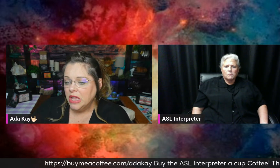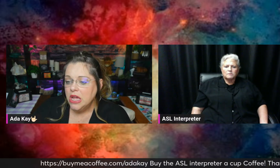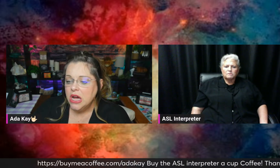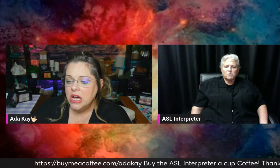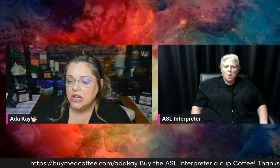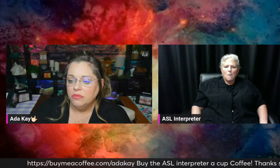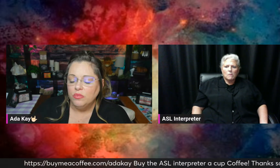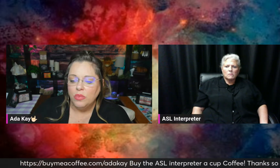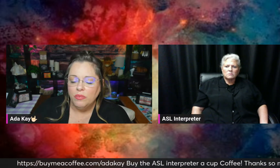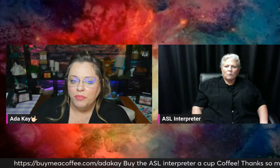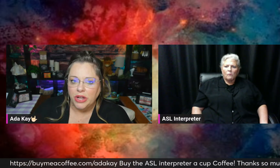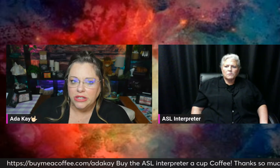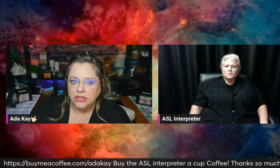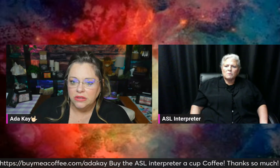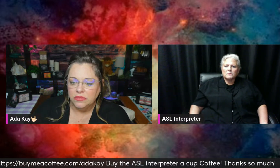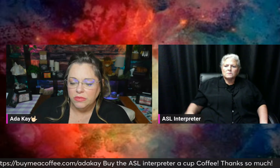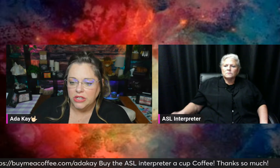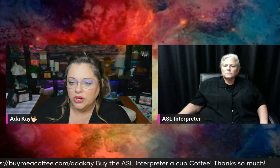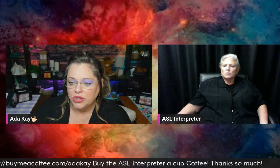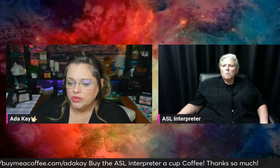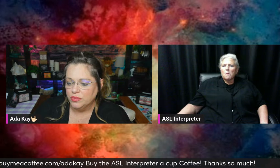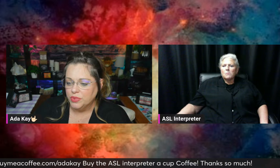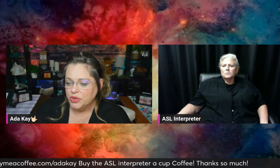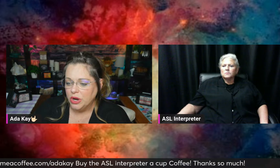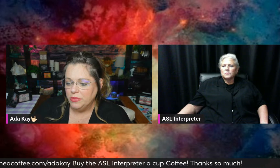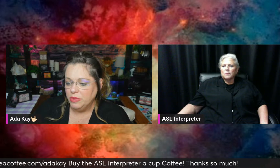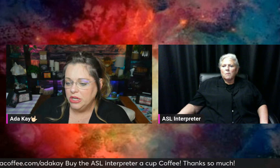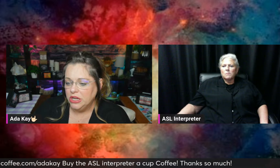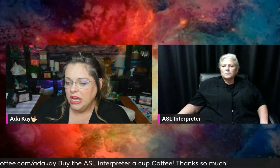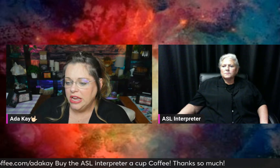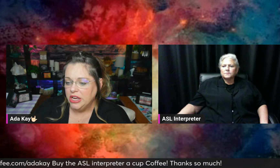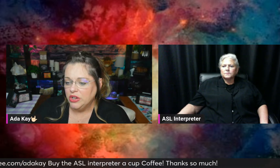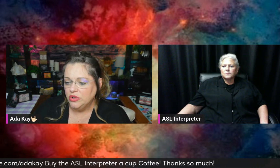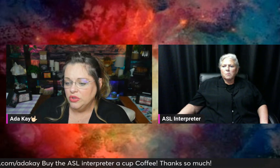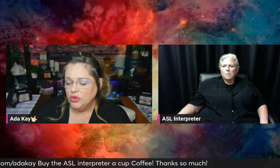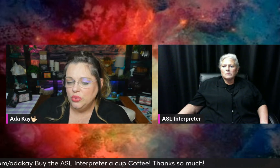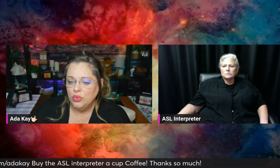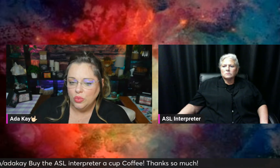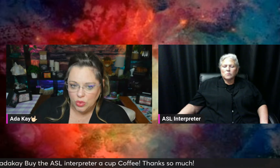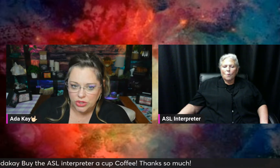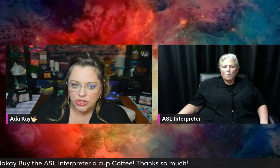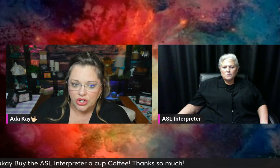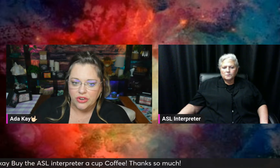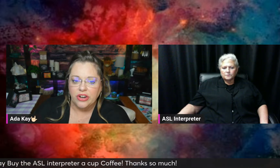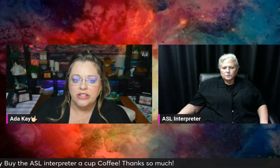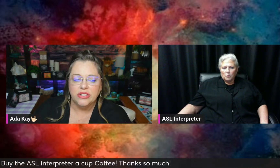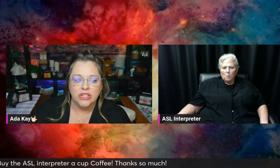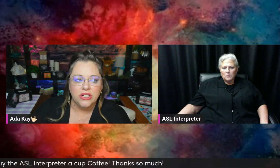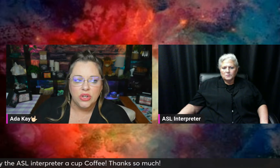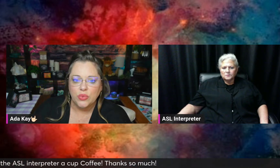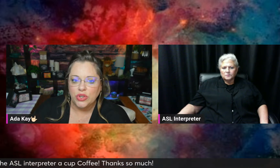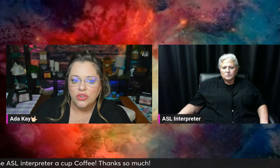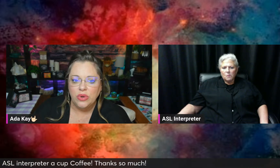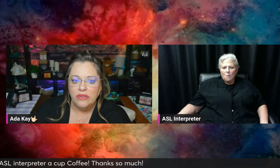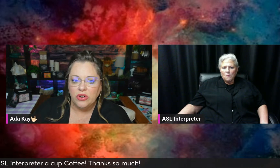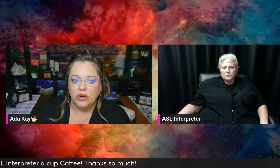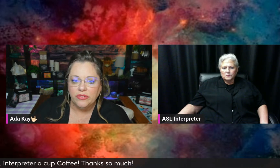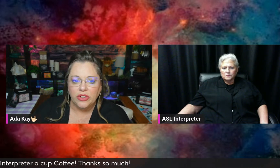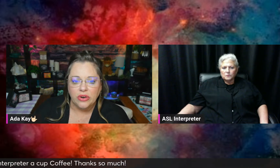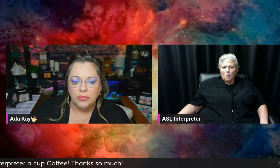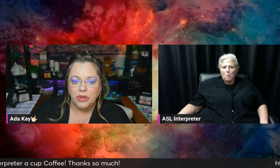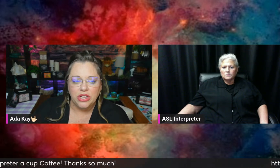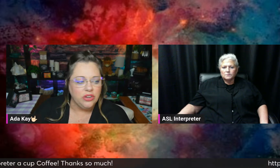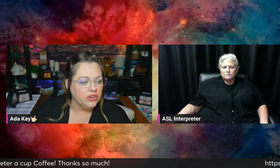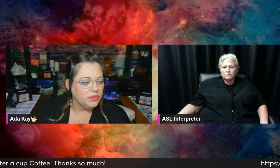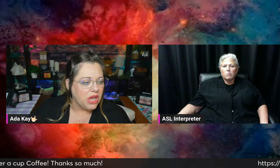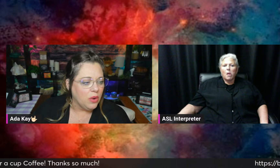gotcha. But my doctor prescribed me a new wheelchair and said, when you have an RA